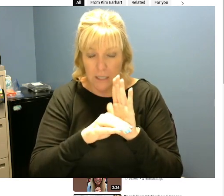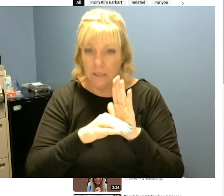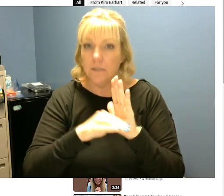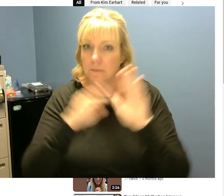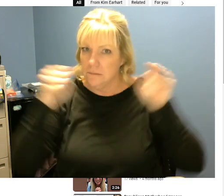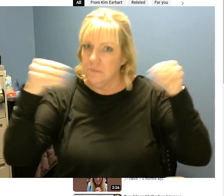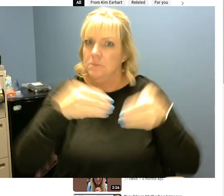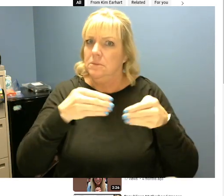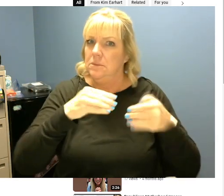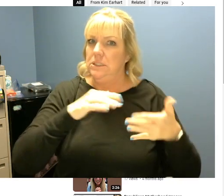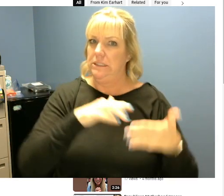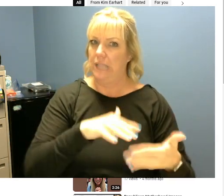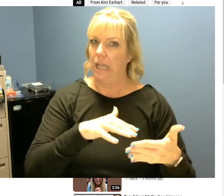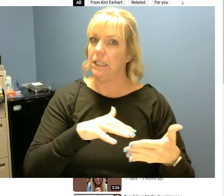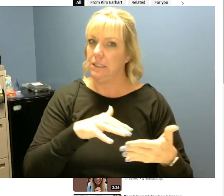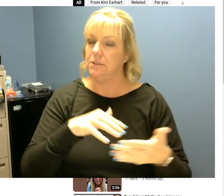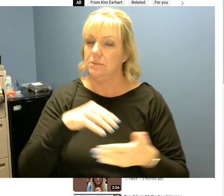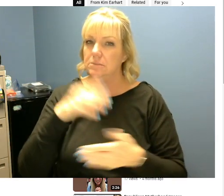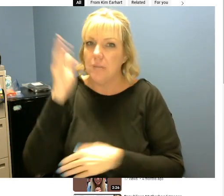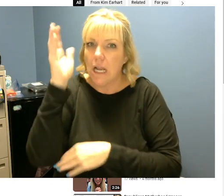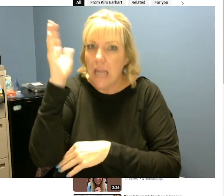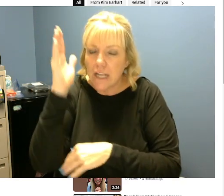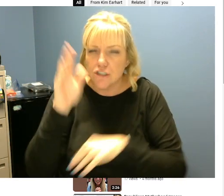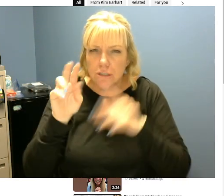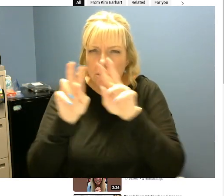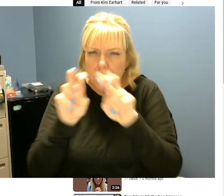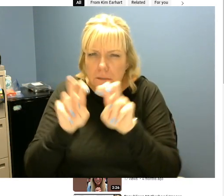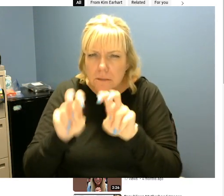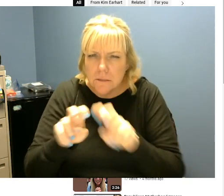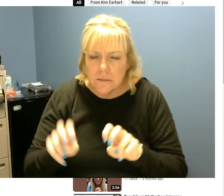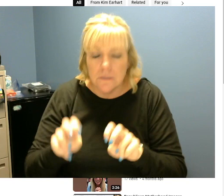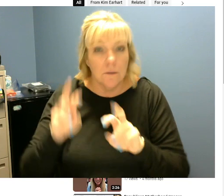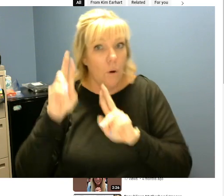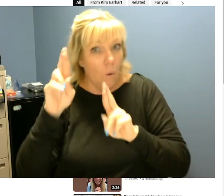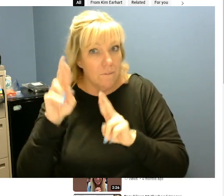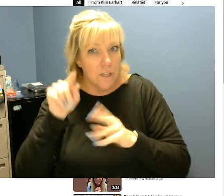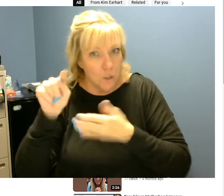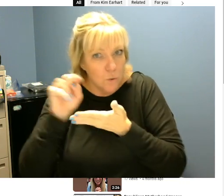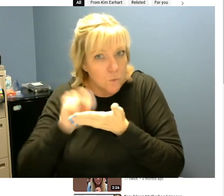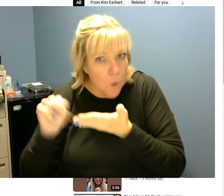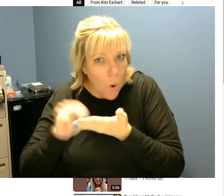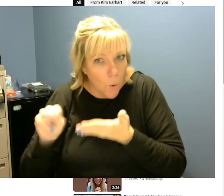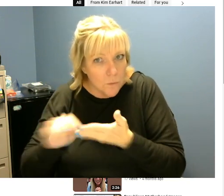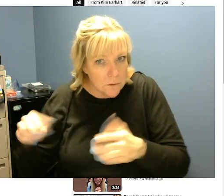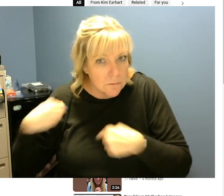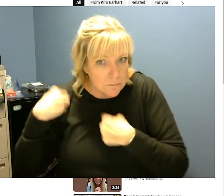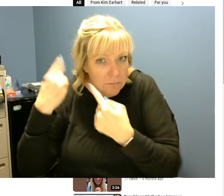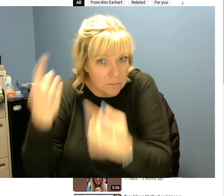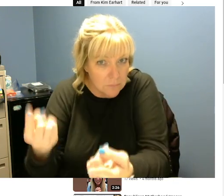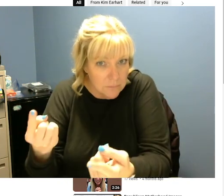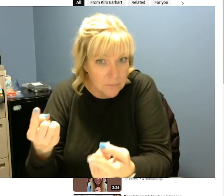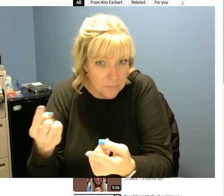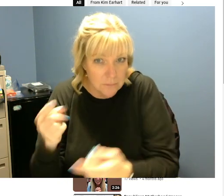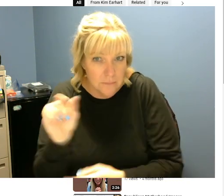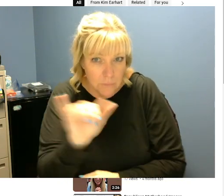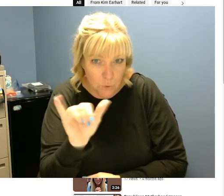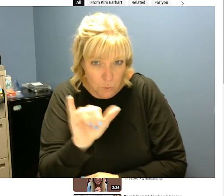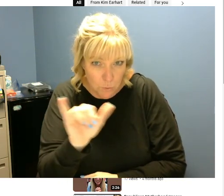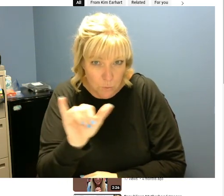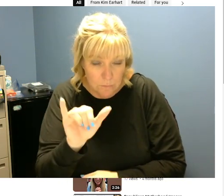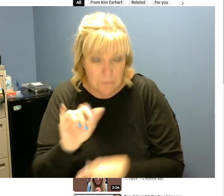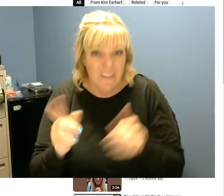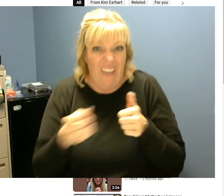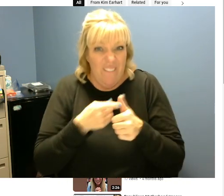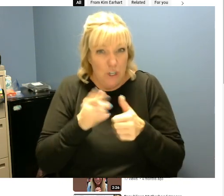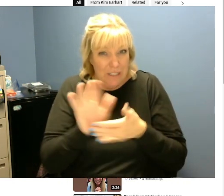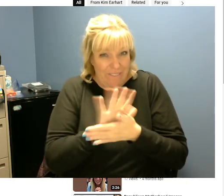itself, hopefully, as you've been working through the lectures, you've been taking notes like I suggested in the opening video in